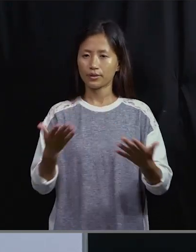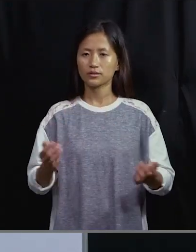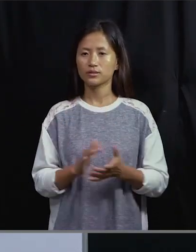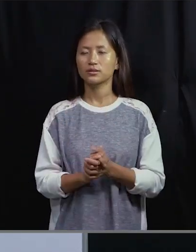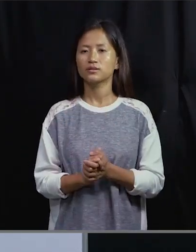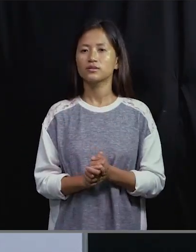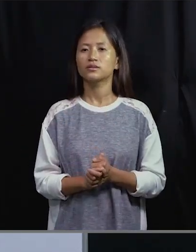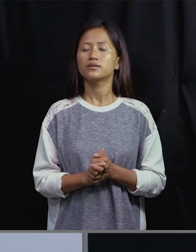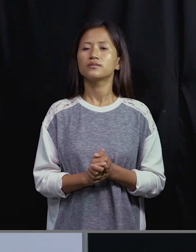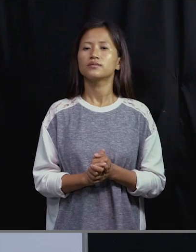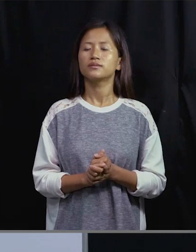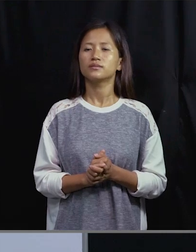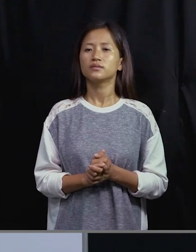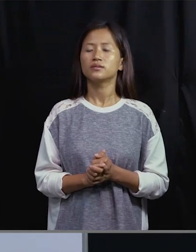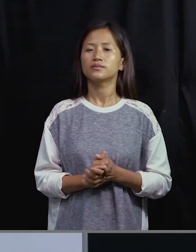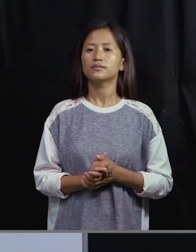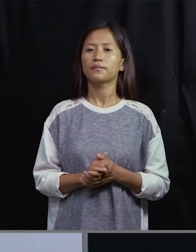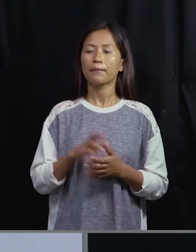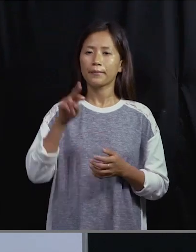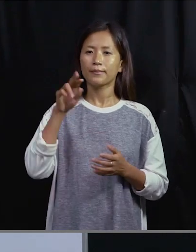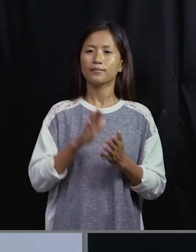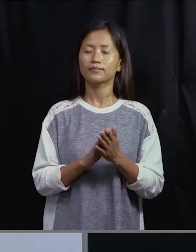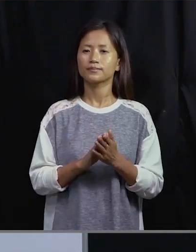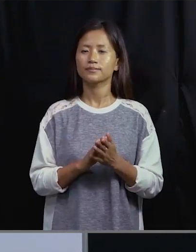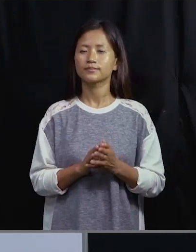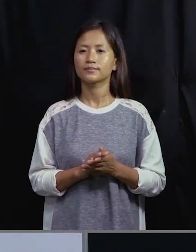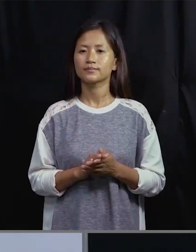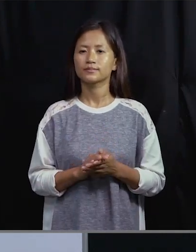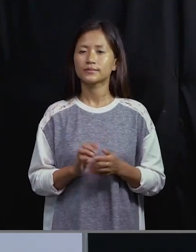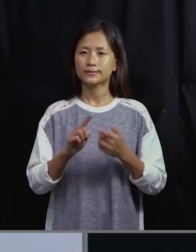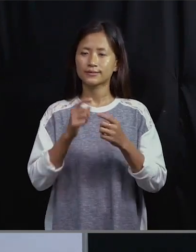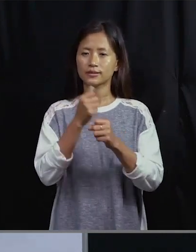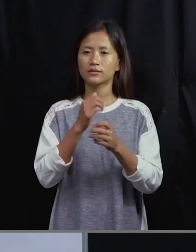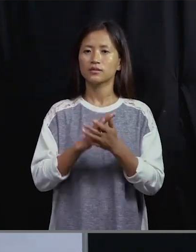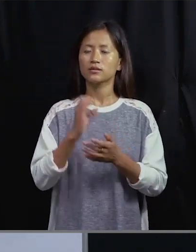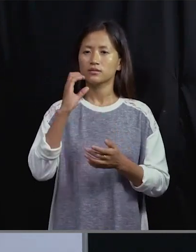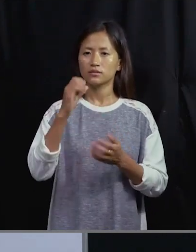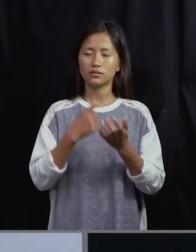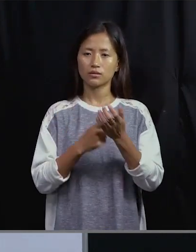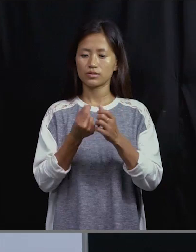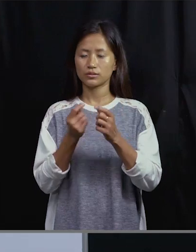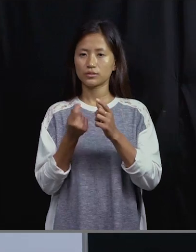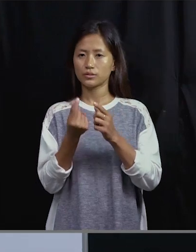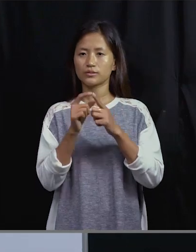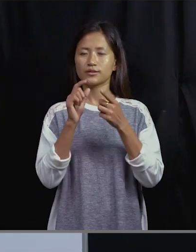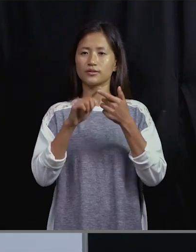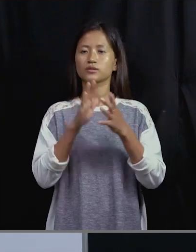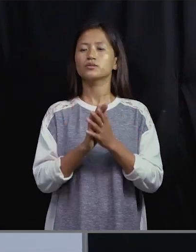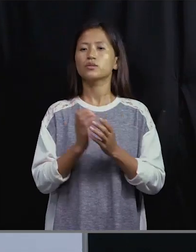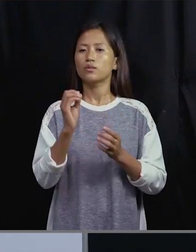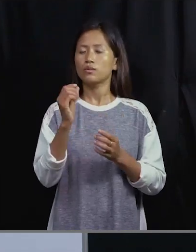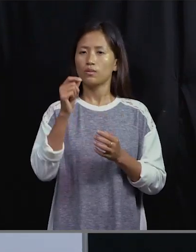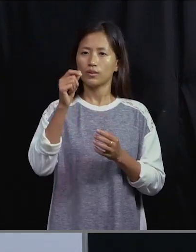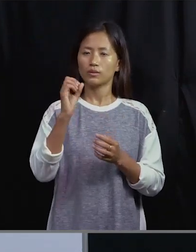used in order to produce different product. That means, I'll just give an example of crude oil, isn't it? Crude oil, that is